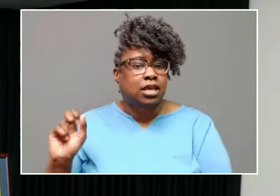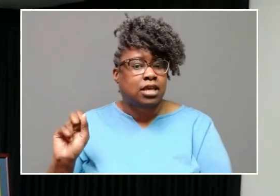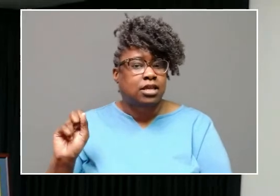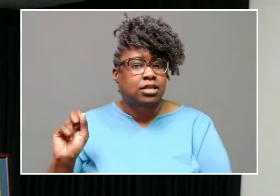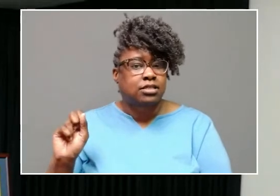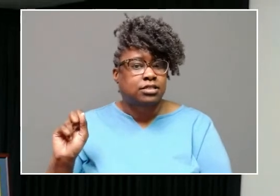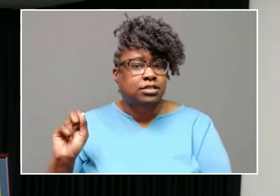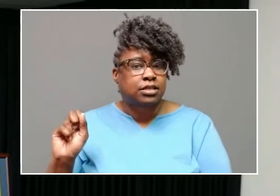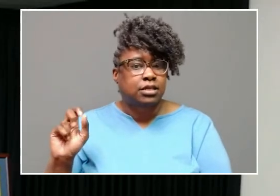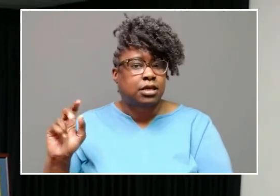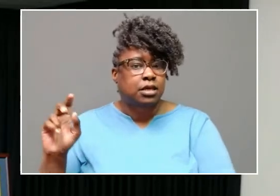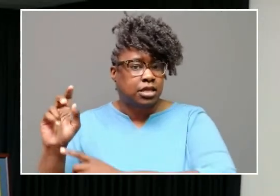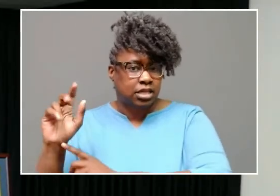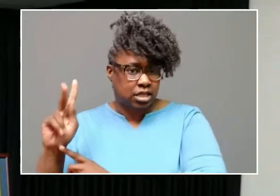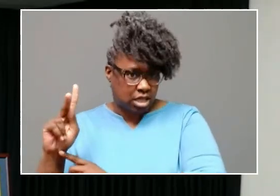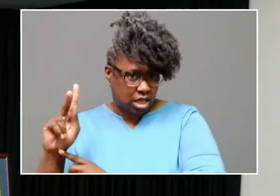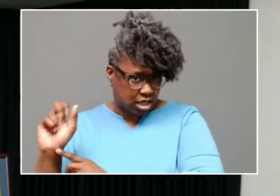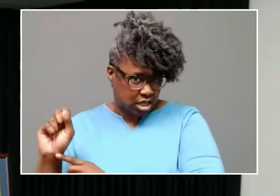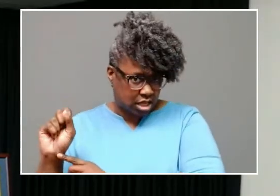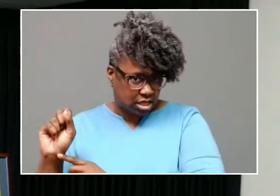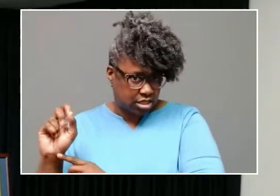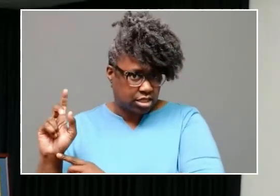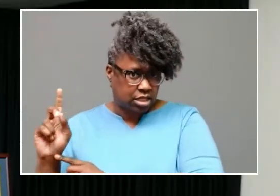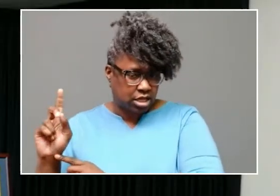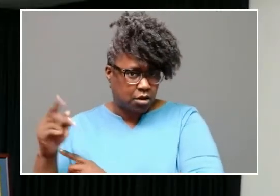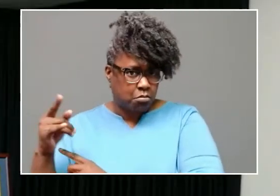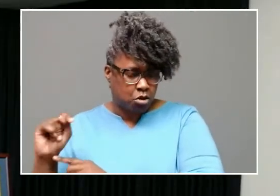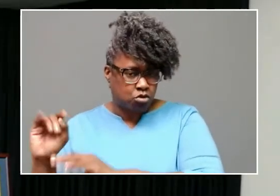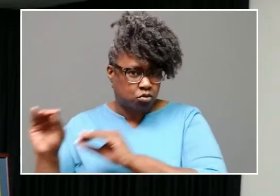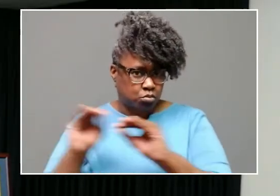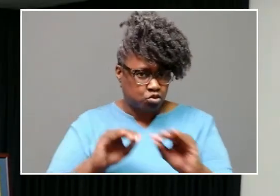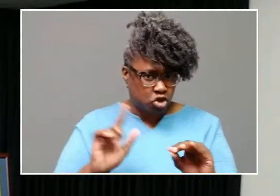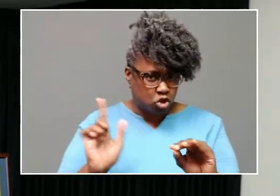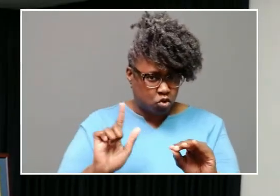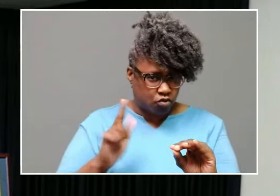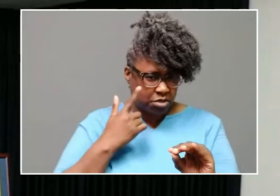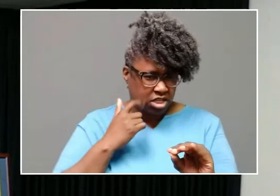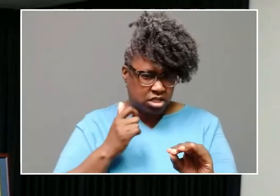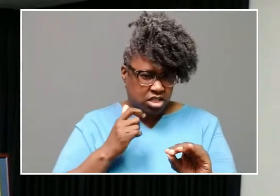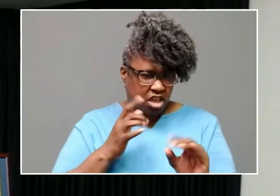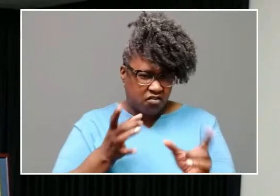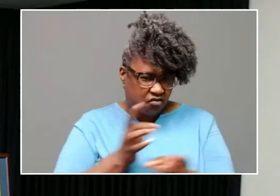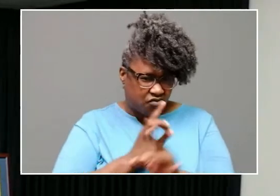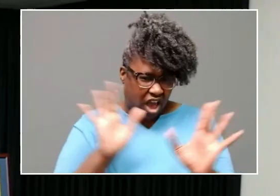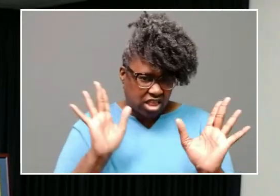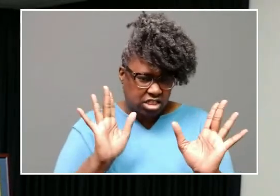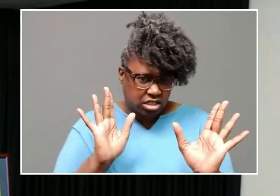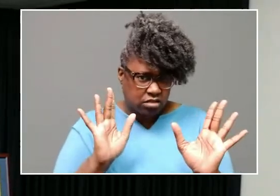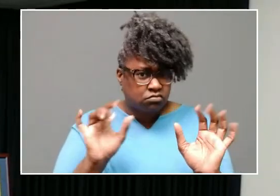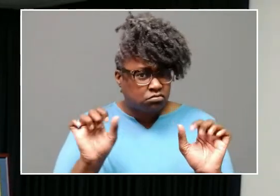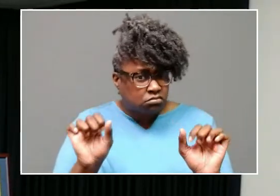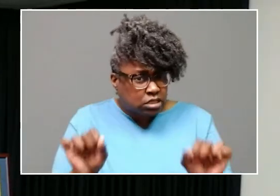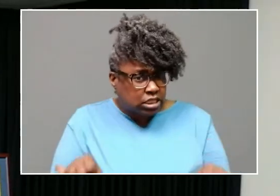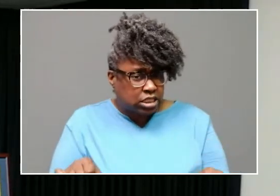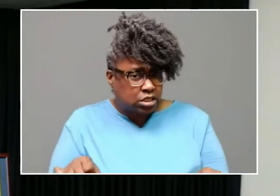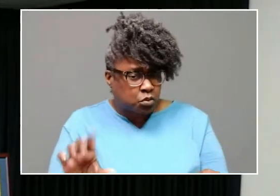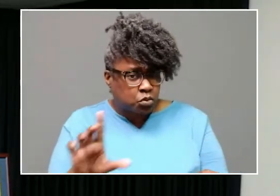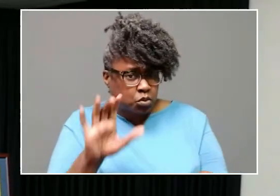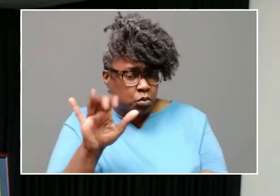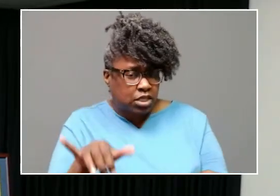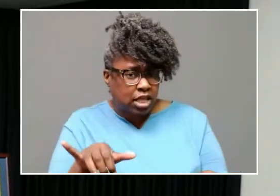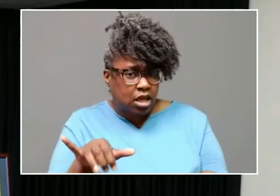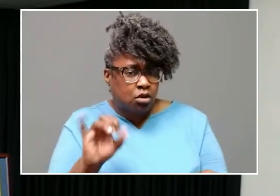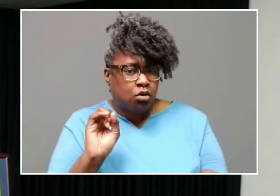of so much violence. I wanted to get your opinion on whether that was something that is feasible or could